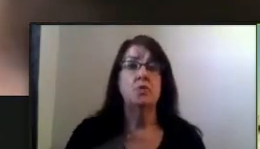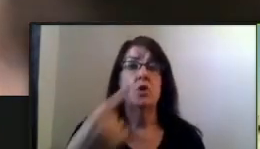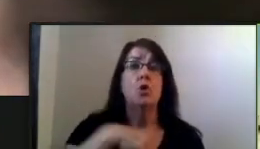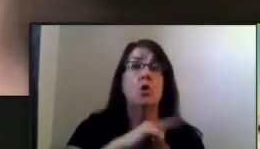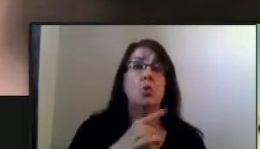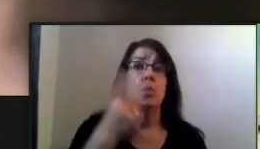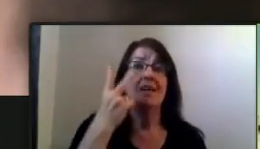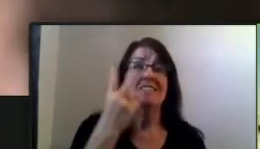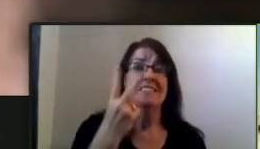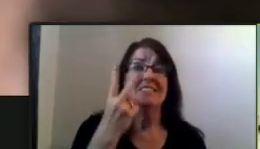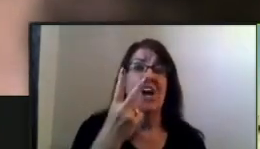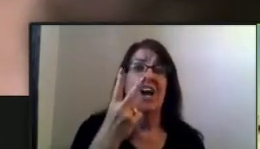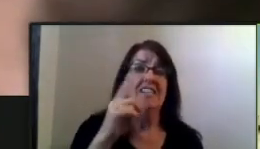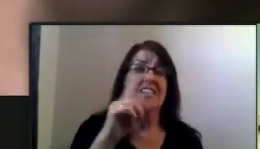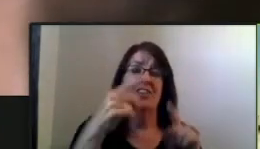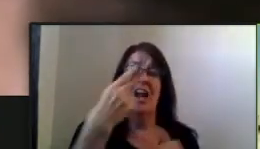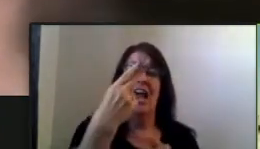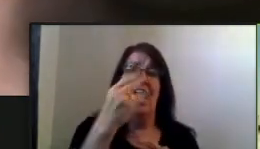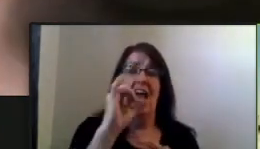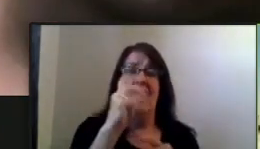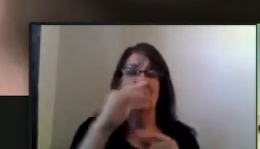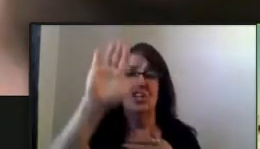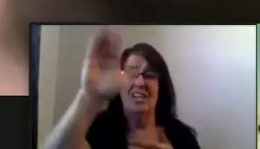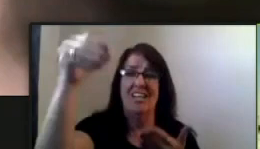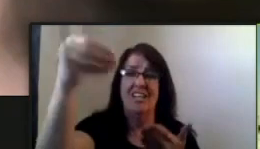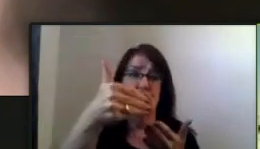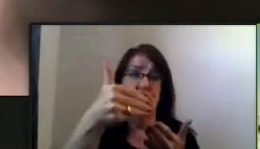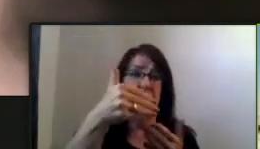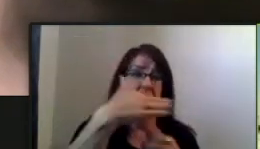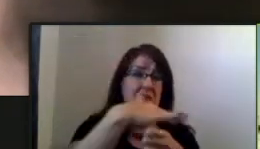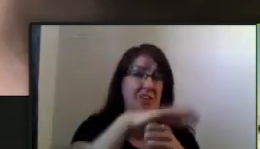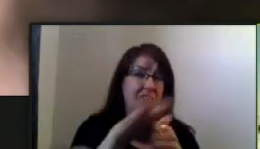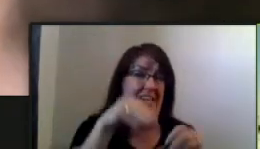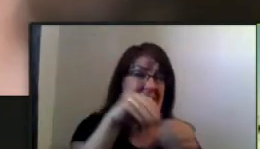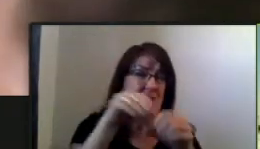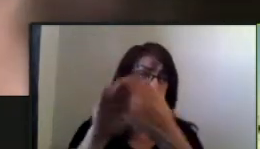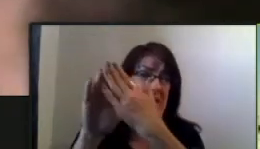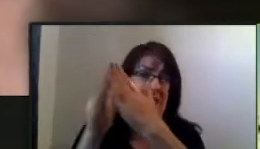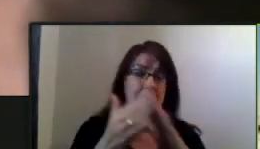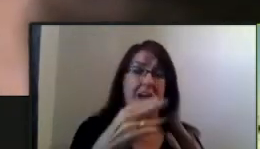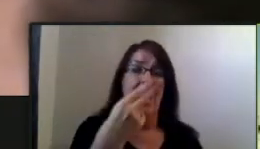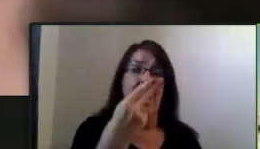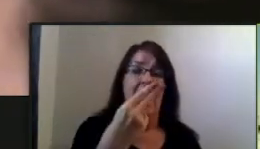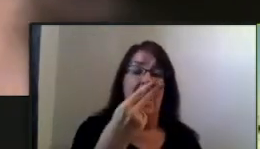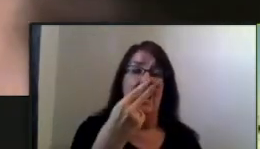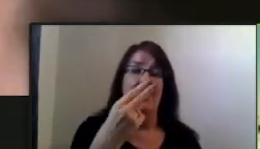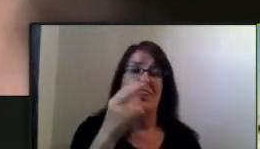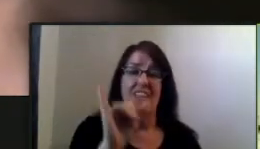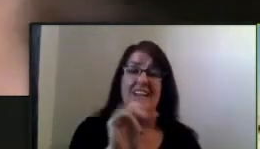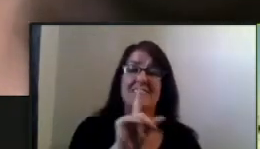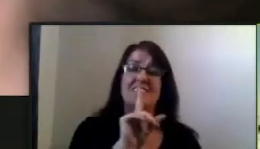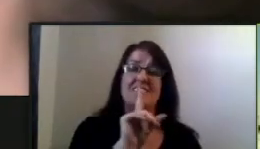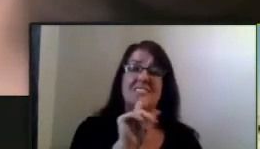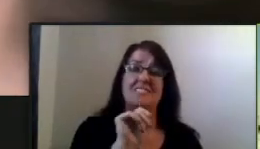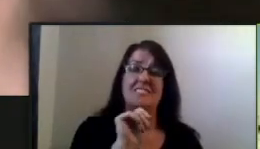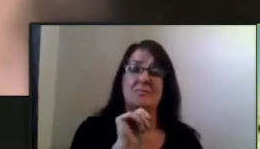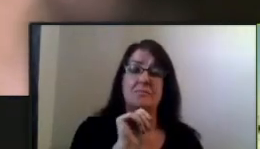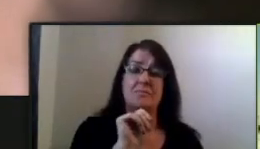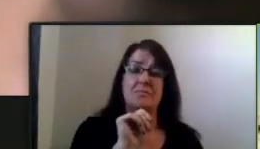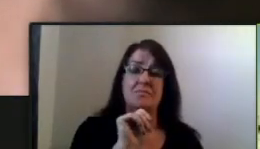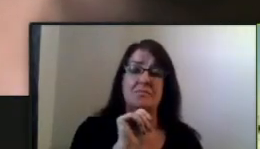deportations of Haitians introducing COVID-19 in communities in Haiti that was not, you know,